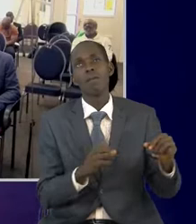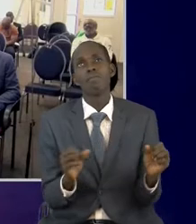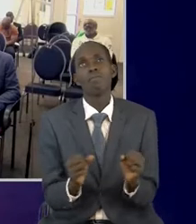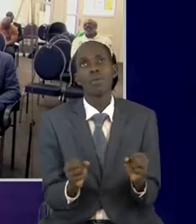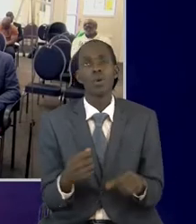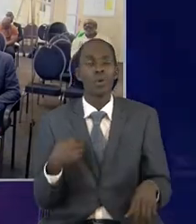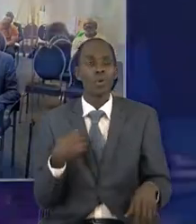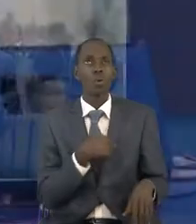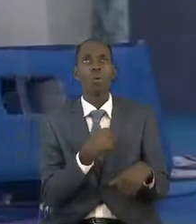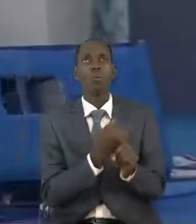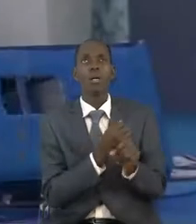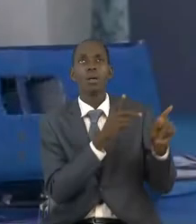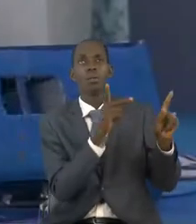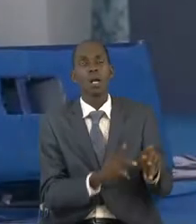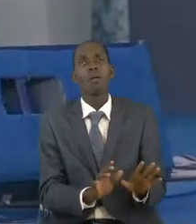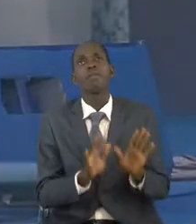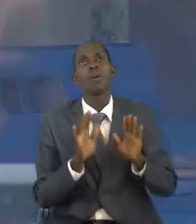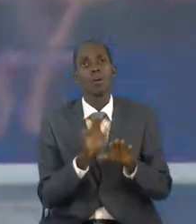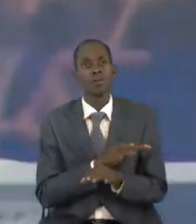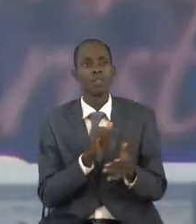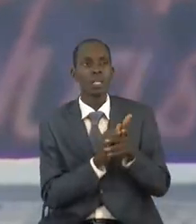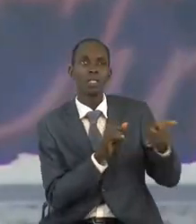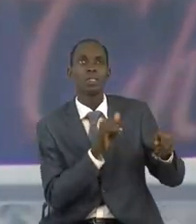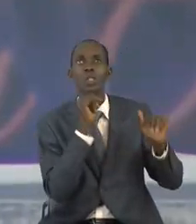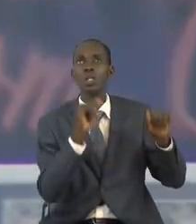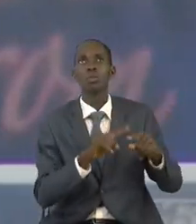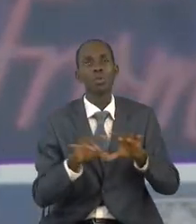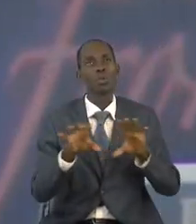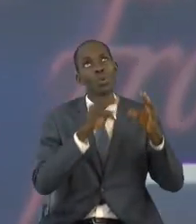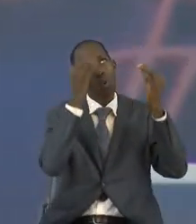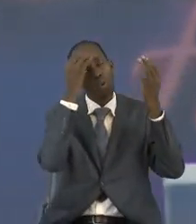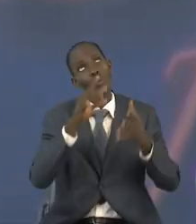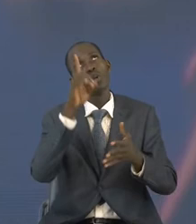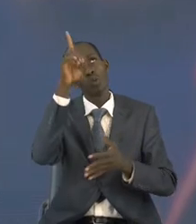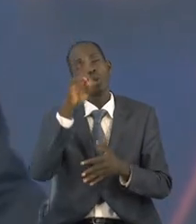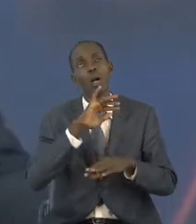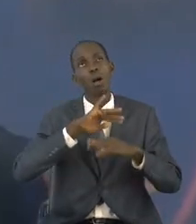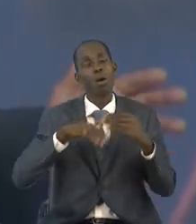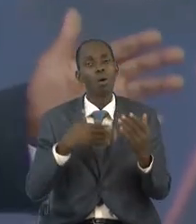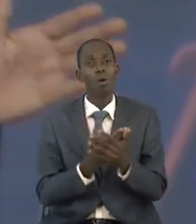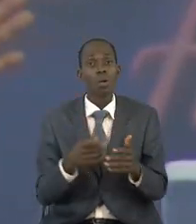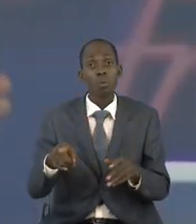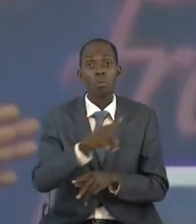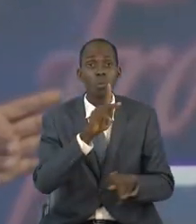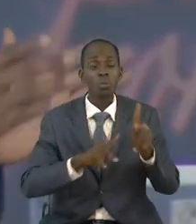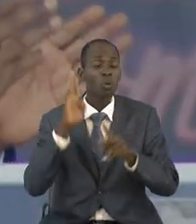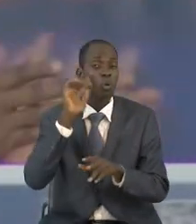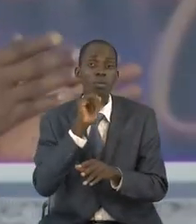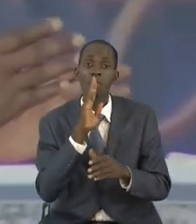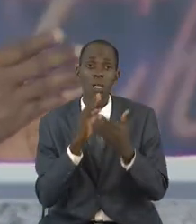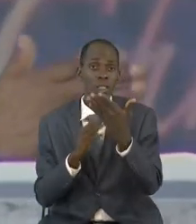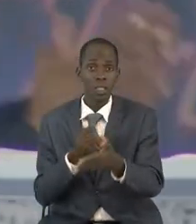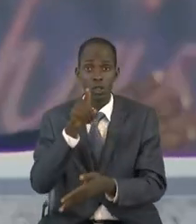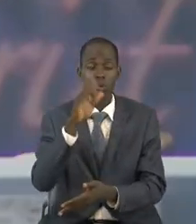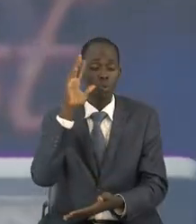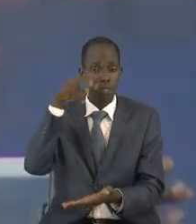him intimidated that he could not do what you told him to do. They will not be there. You will stand